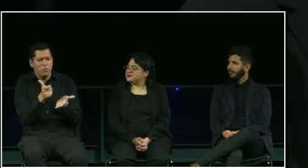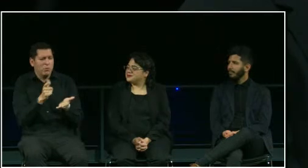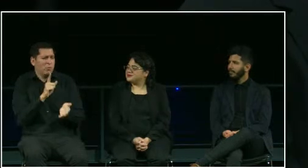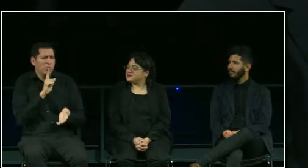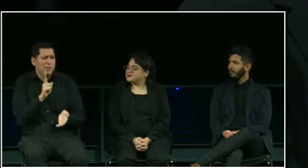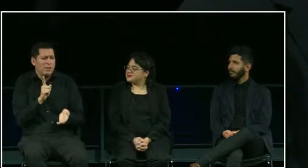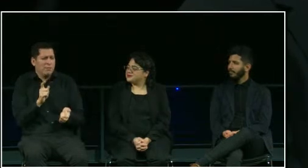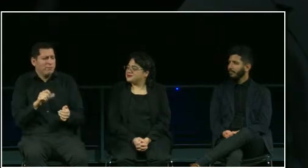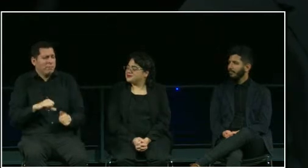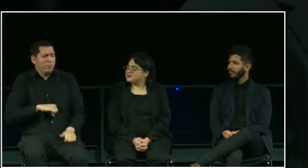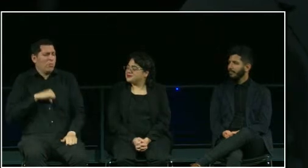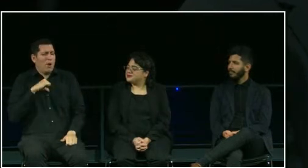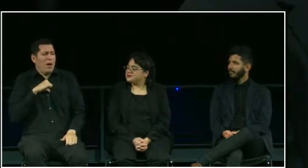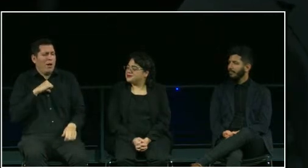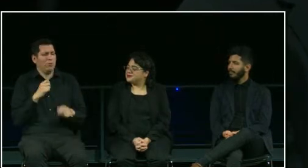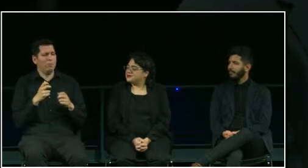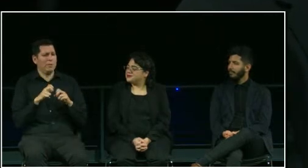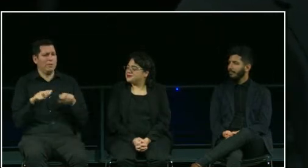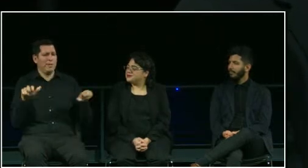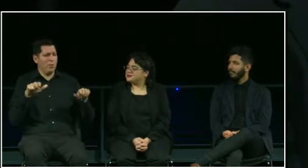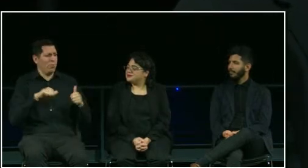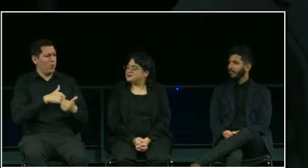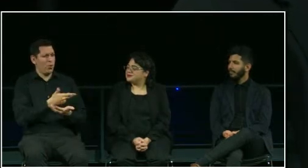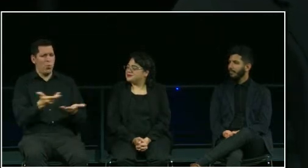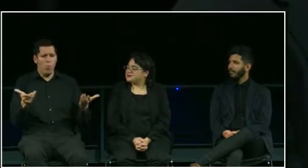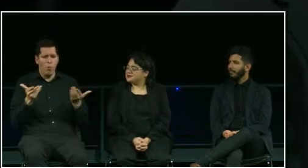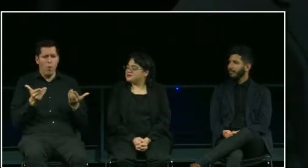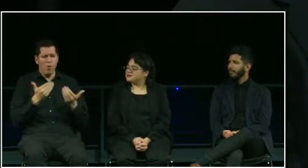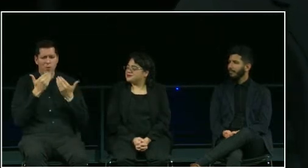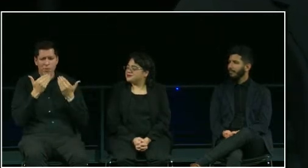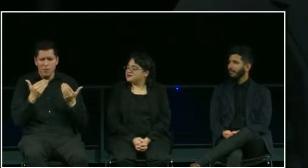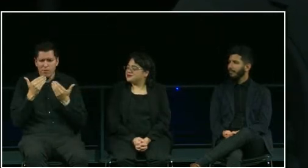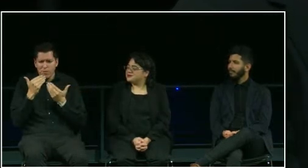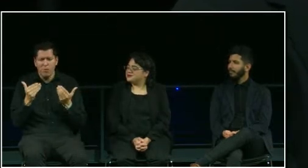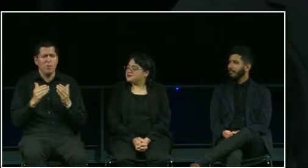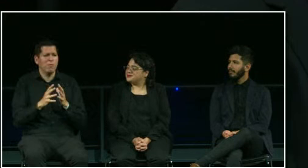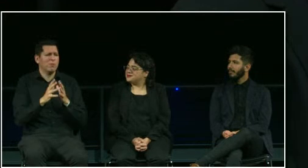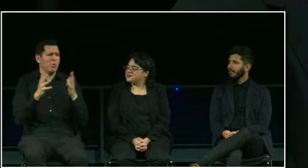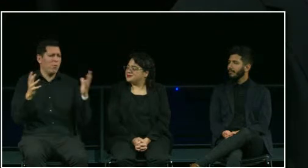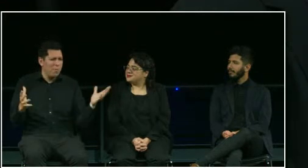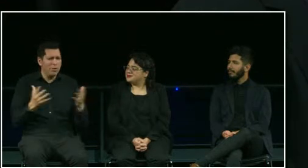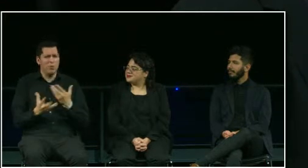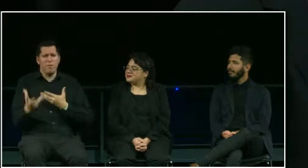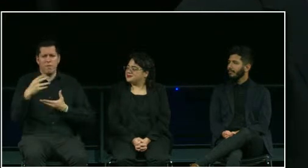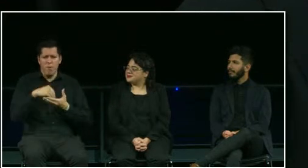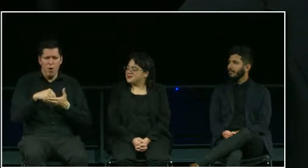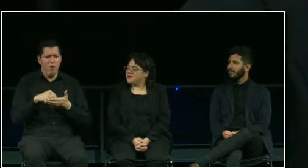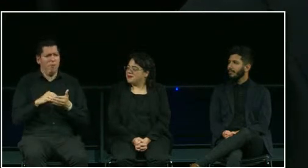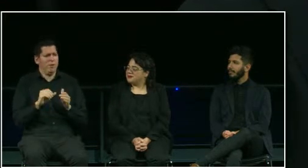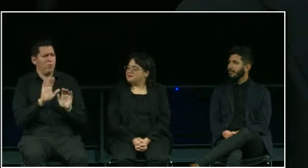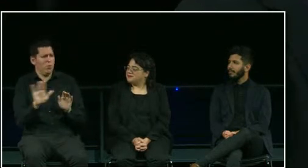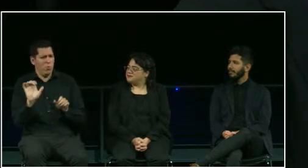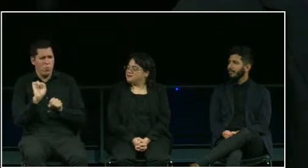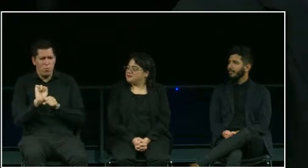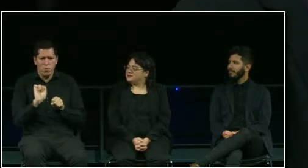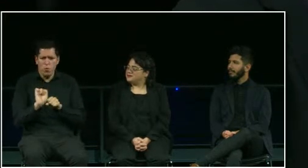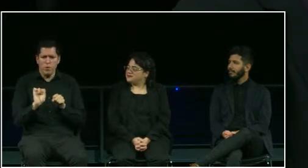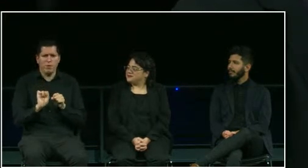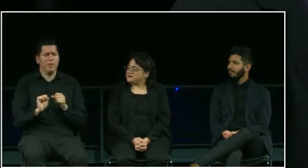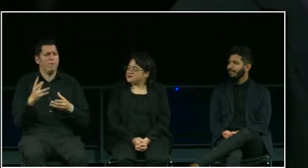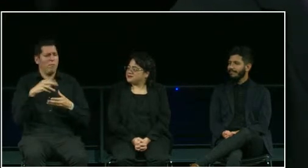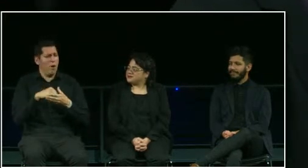prouder to be sitting up here with you all, and thank you so much for your amazing work pushing this craft,